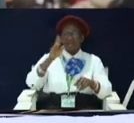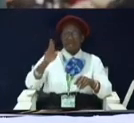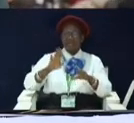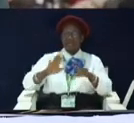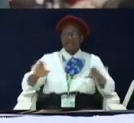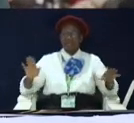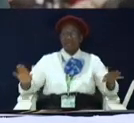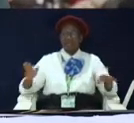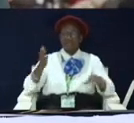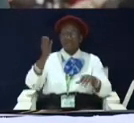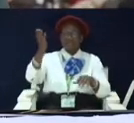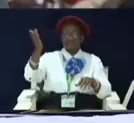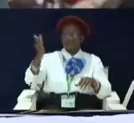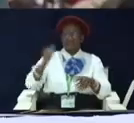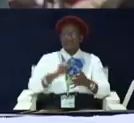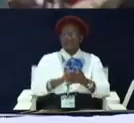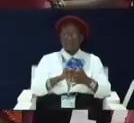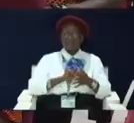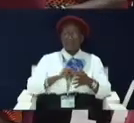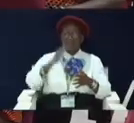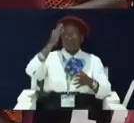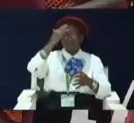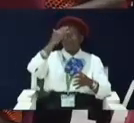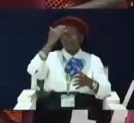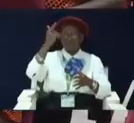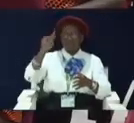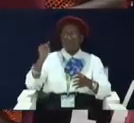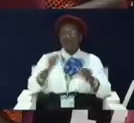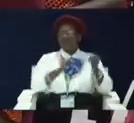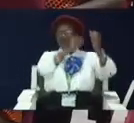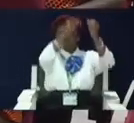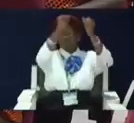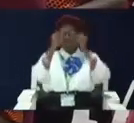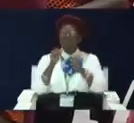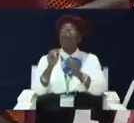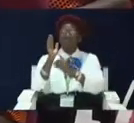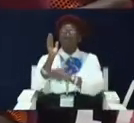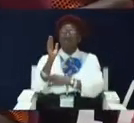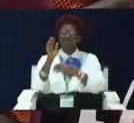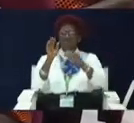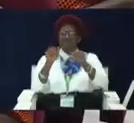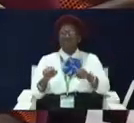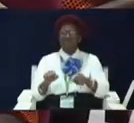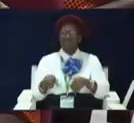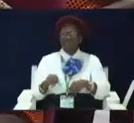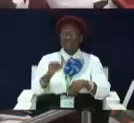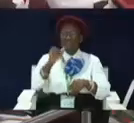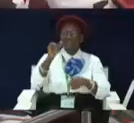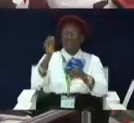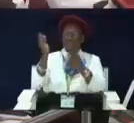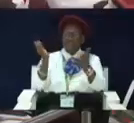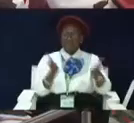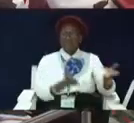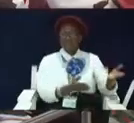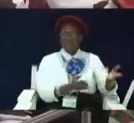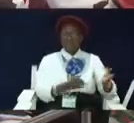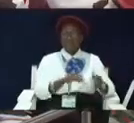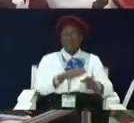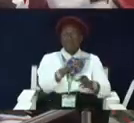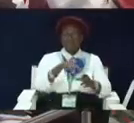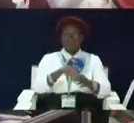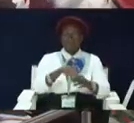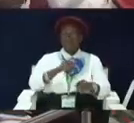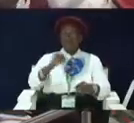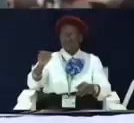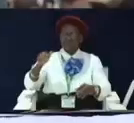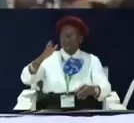God can still carry. Mo mo pe awon omo nbe ni ti Olorun Olodumare si le gbe, including myself. Ati